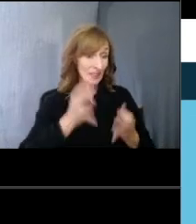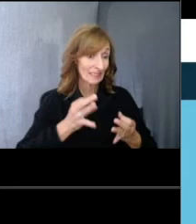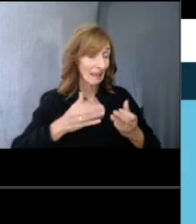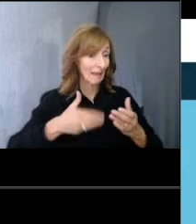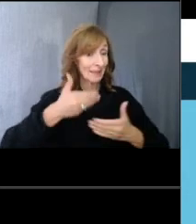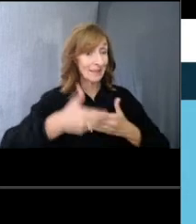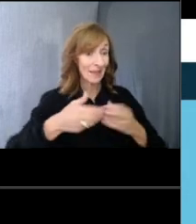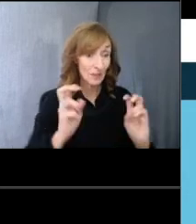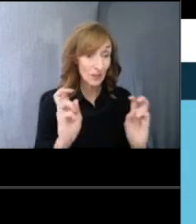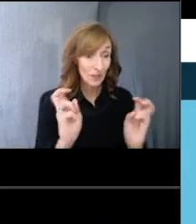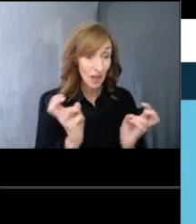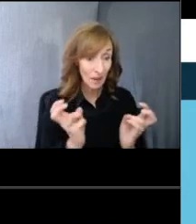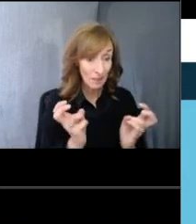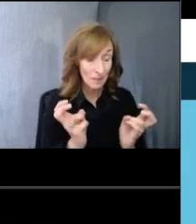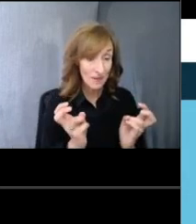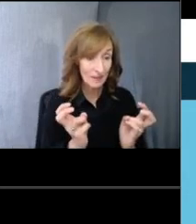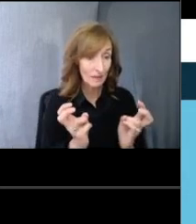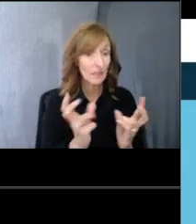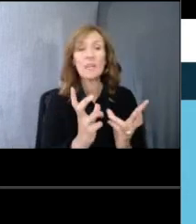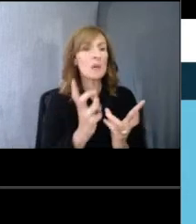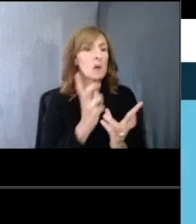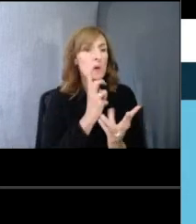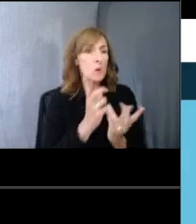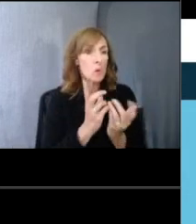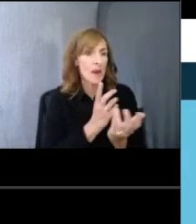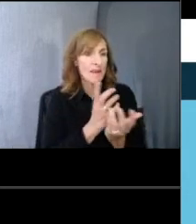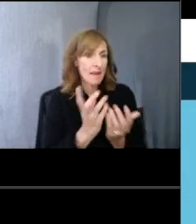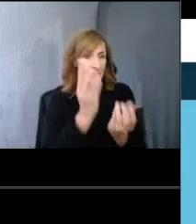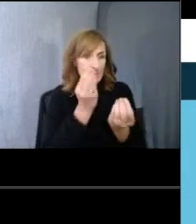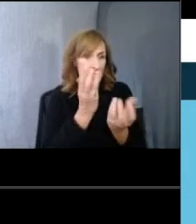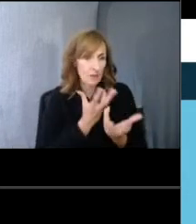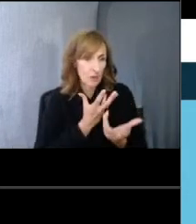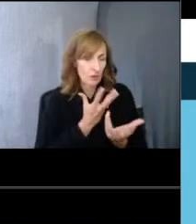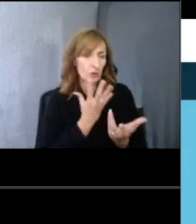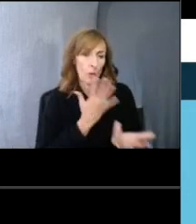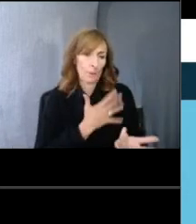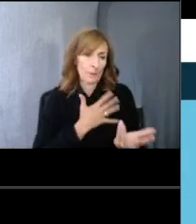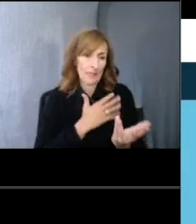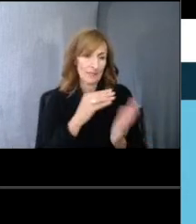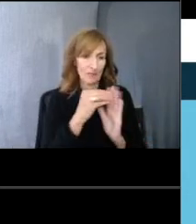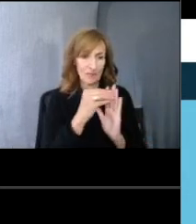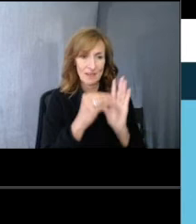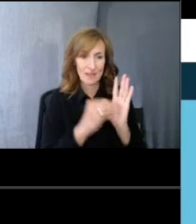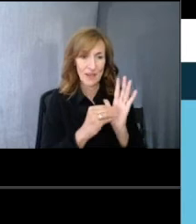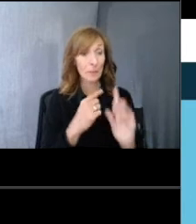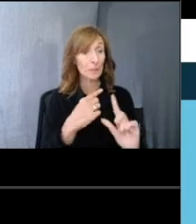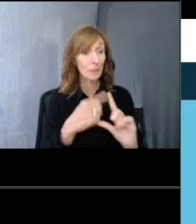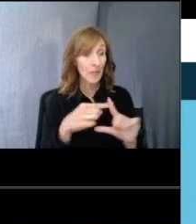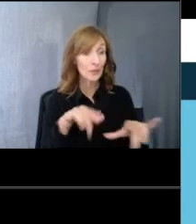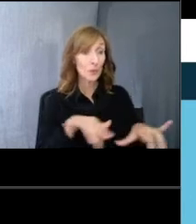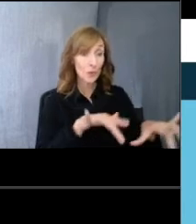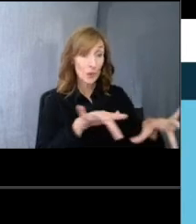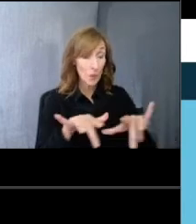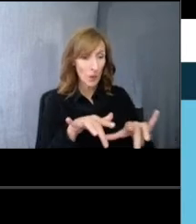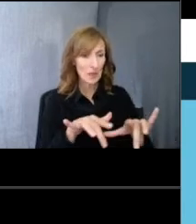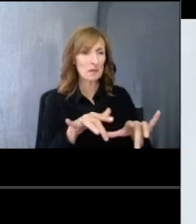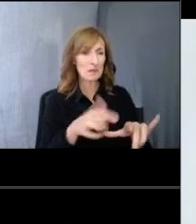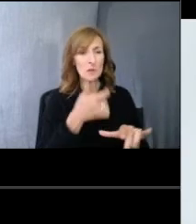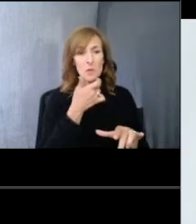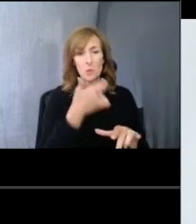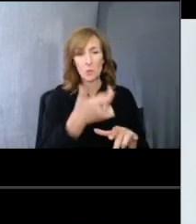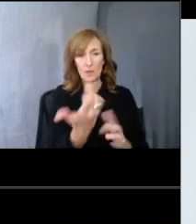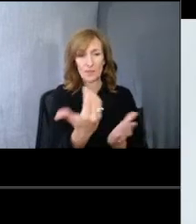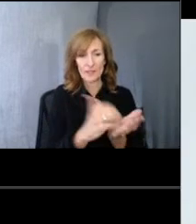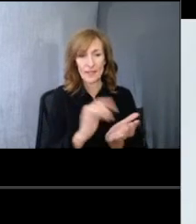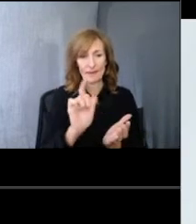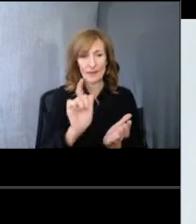this webinar is being recorded, and we'll be sending out a link so you can watch it again if you'd like. Now, I'd like to introduce today's speaker, Dr.